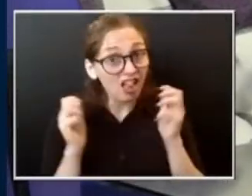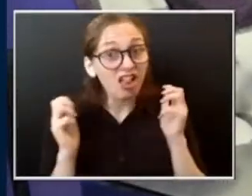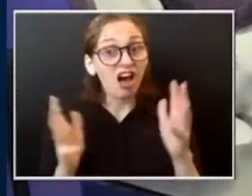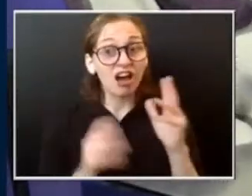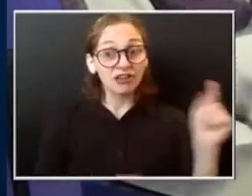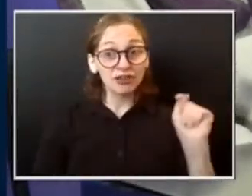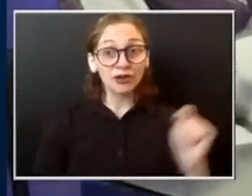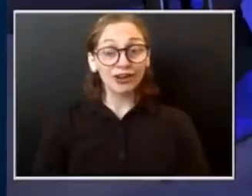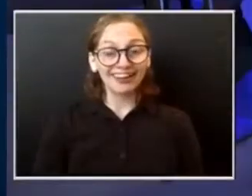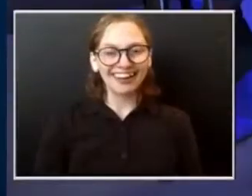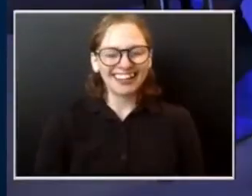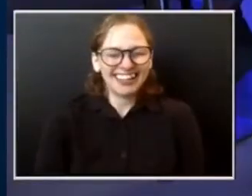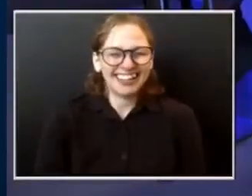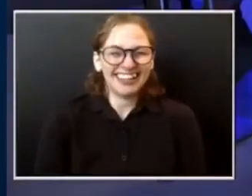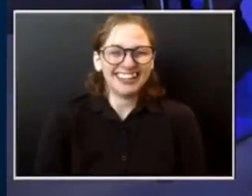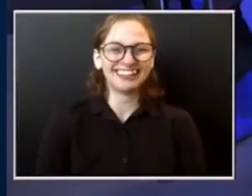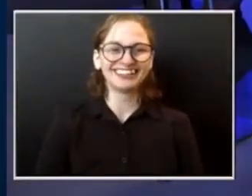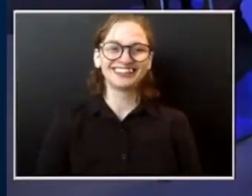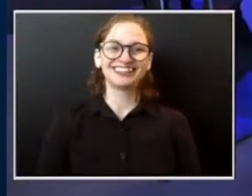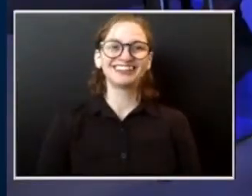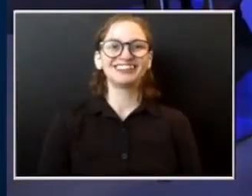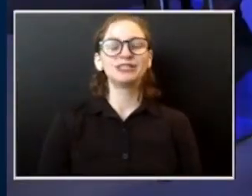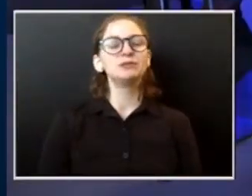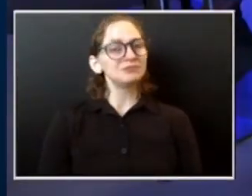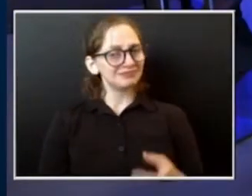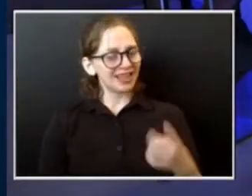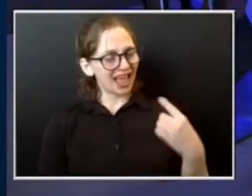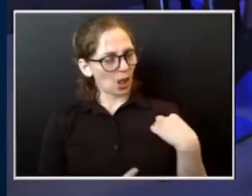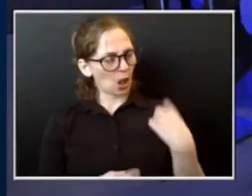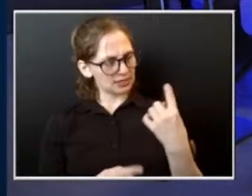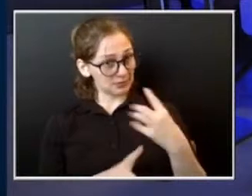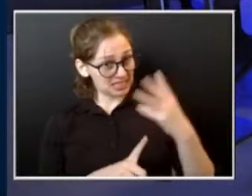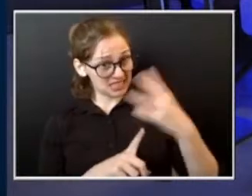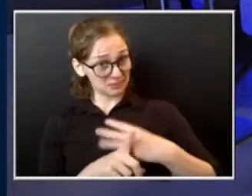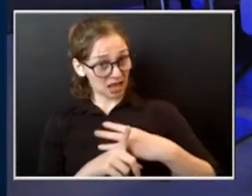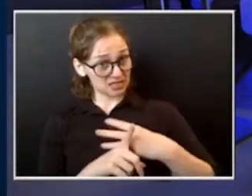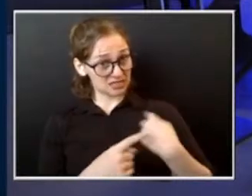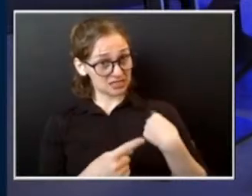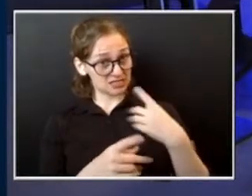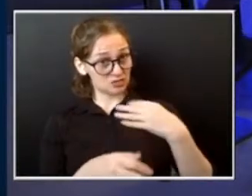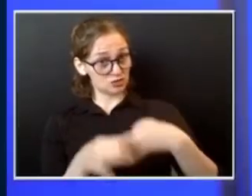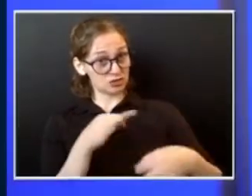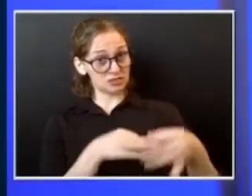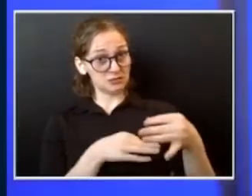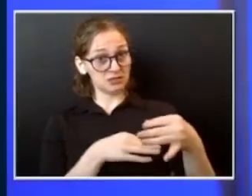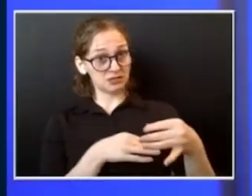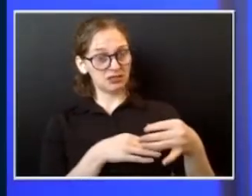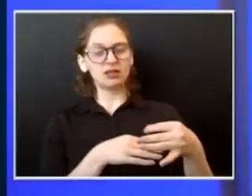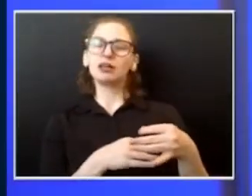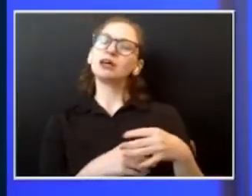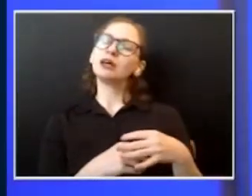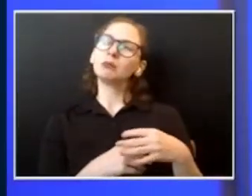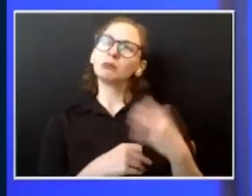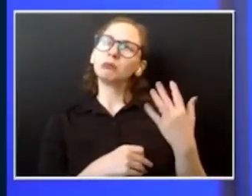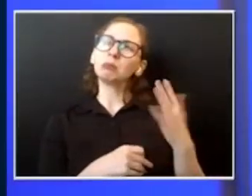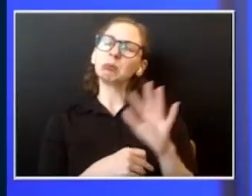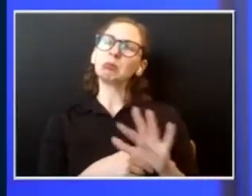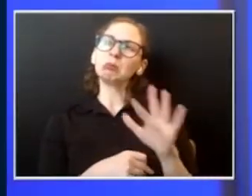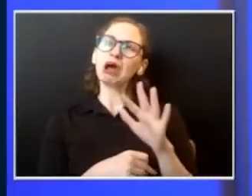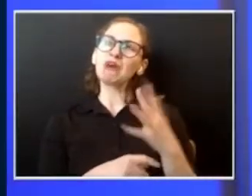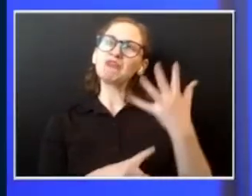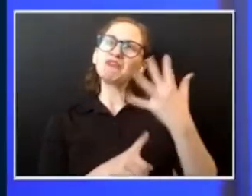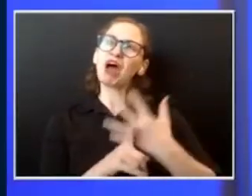Who knew you could still do that? And how long has it been, 6 months? It's about 5.5 months.